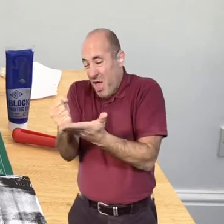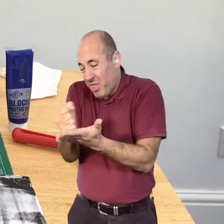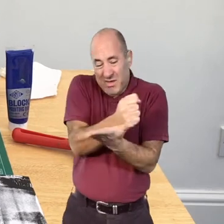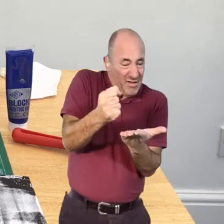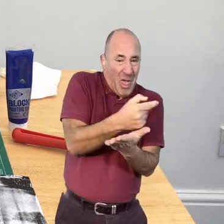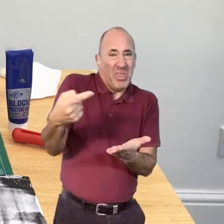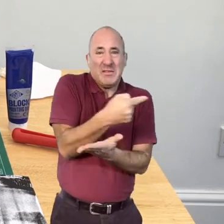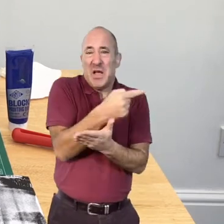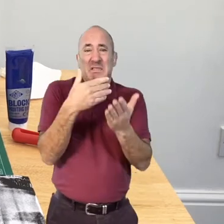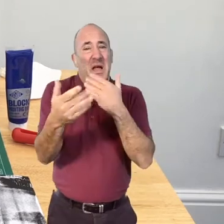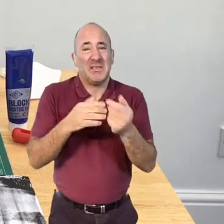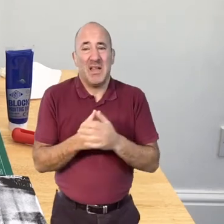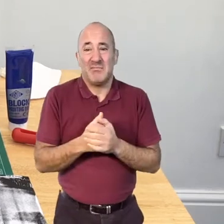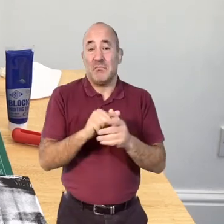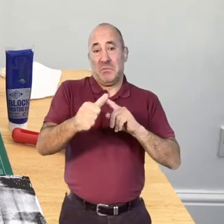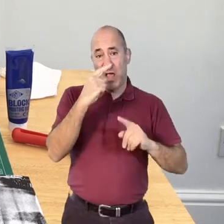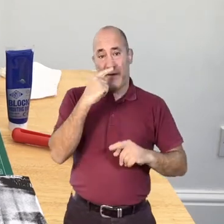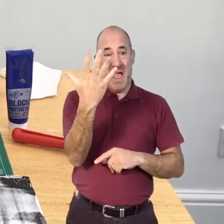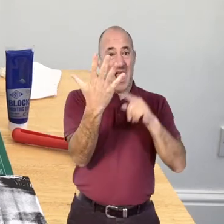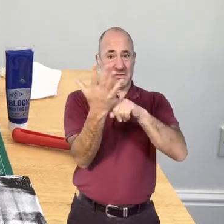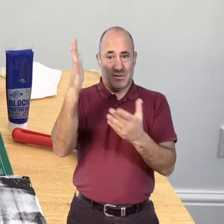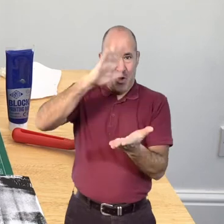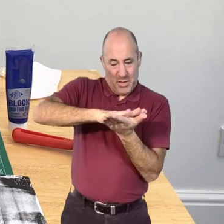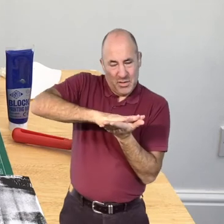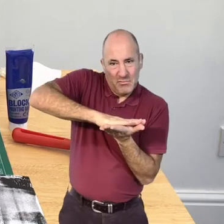Or you can use the whole palm of your hand.